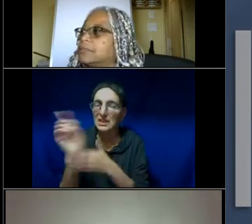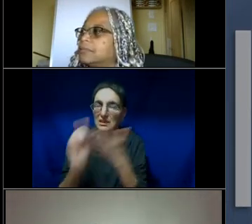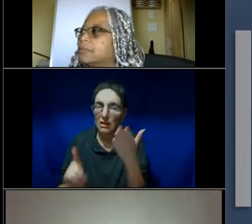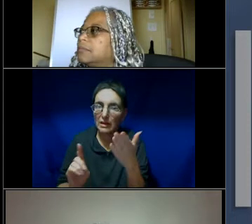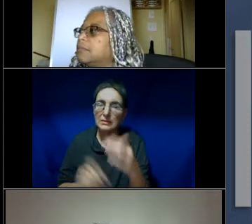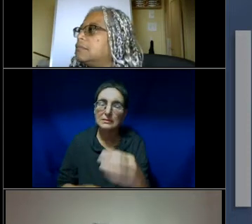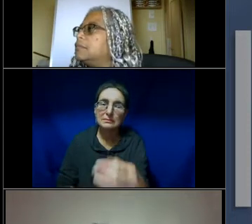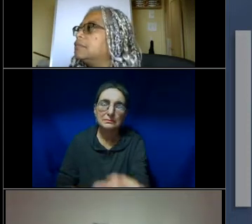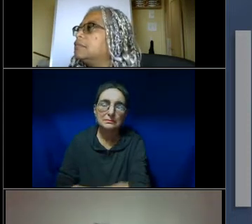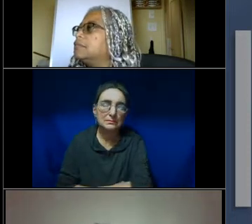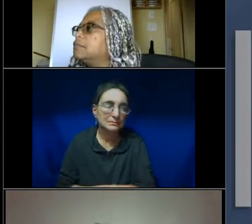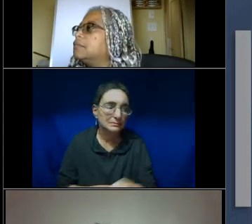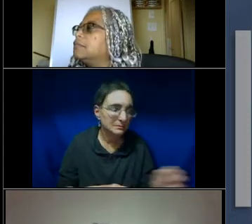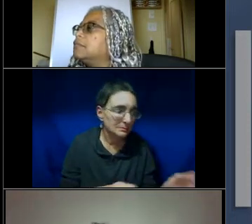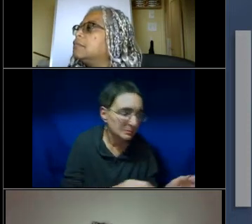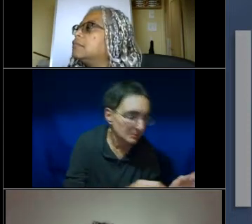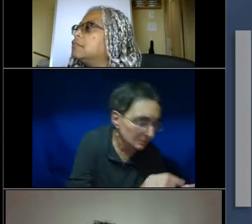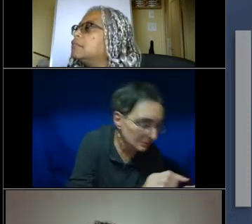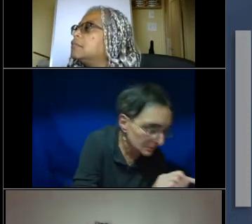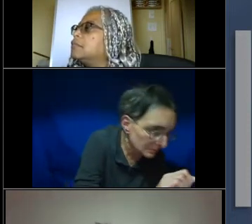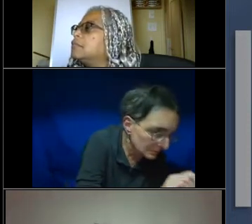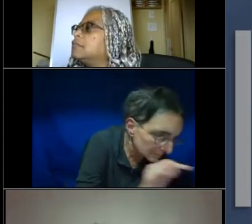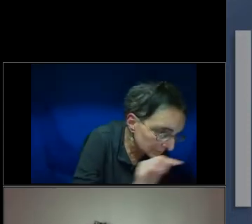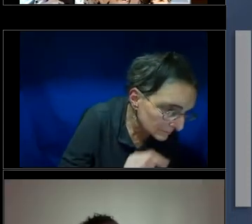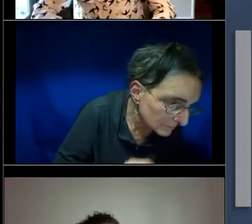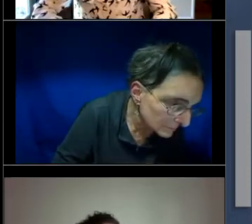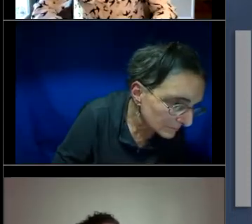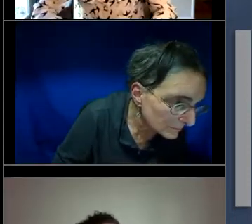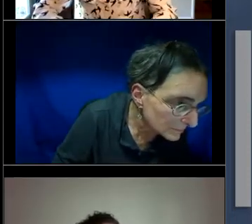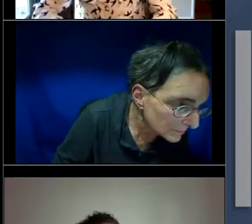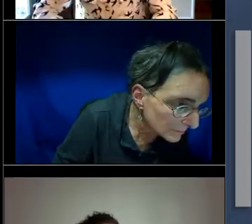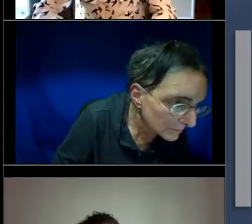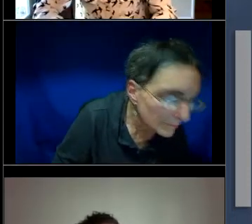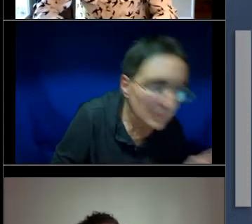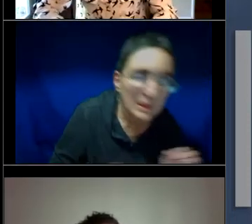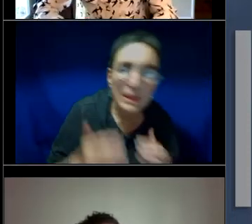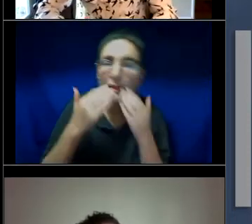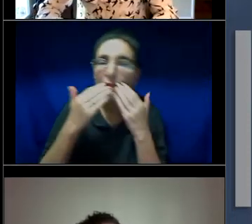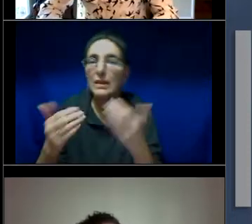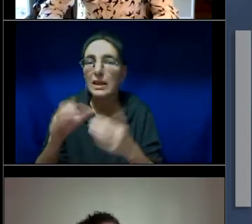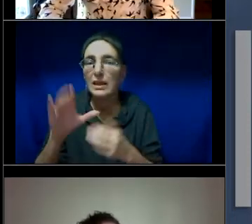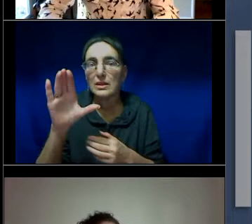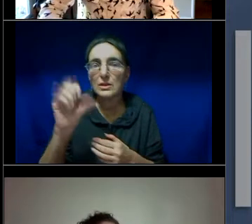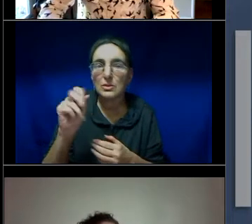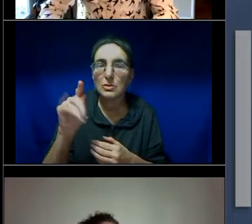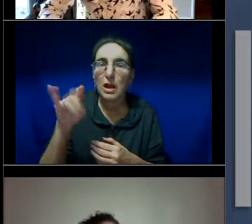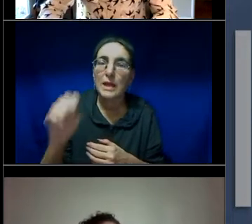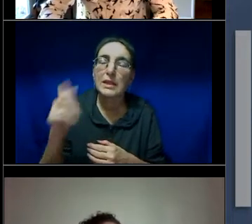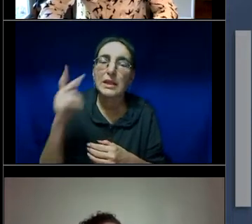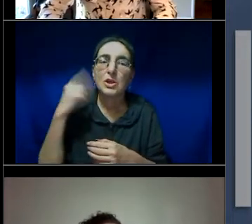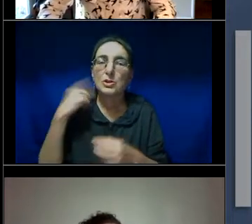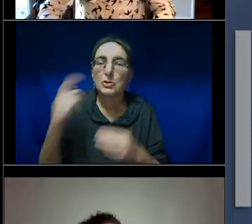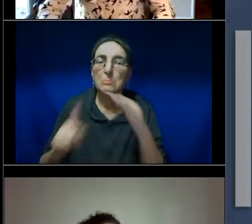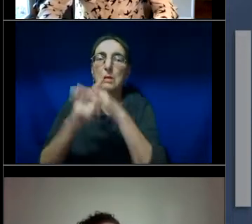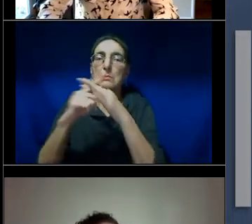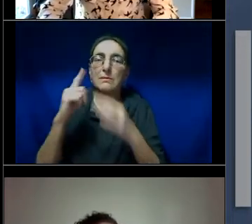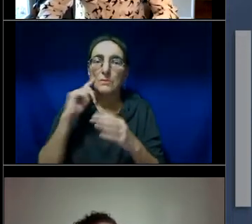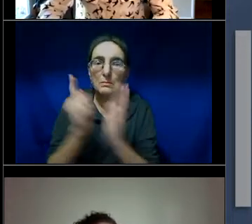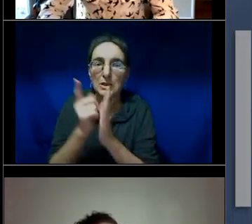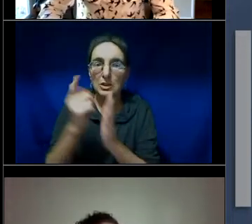Thank you, Connie. Stephanie, I saw you pop up for a second. Did you have a comment as well?